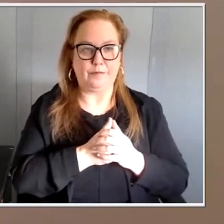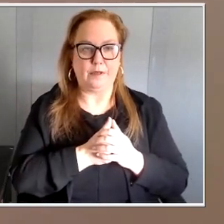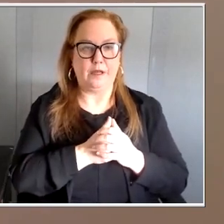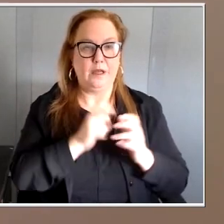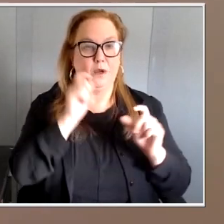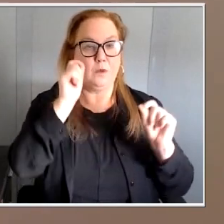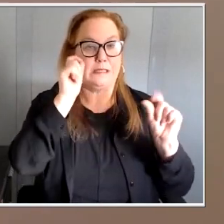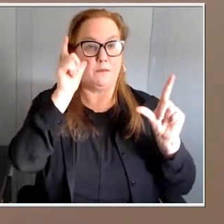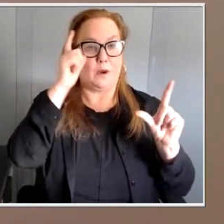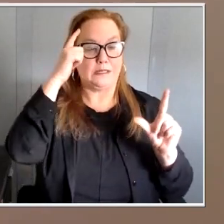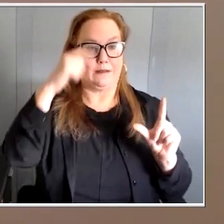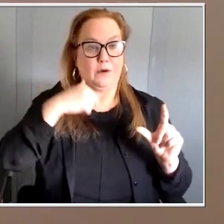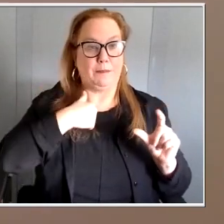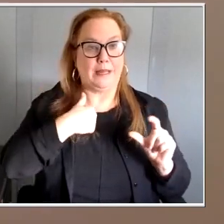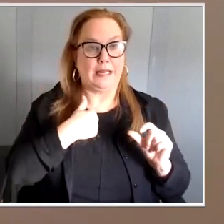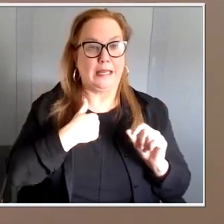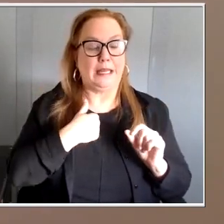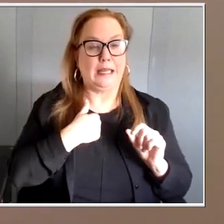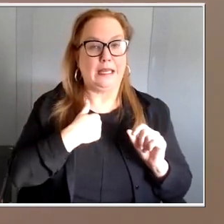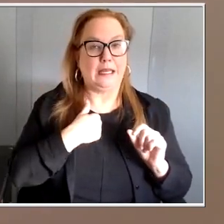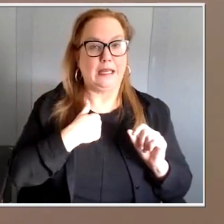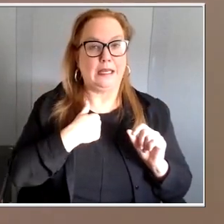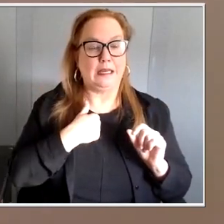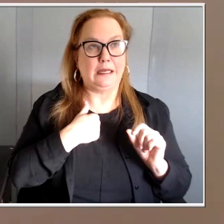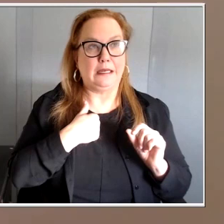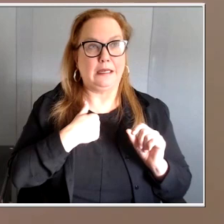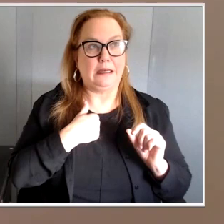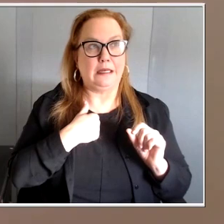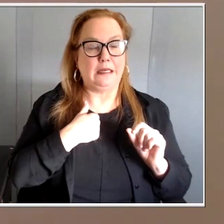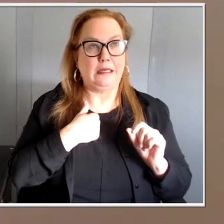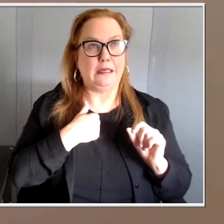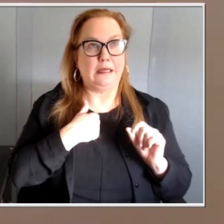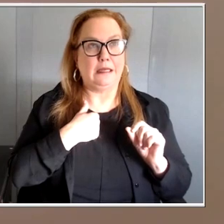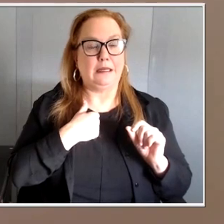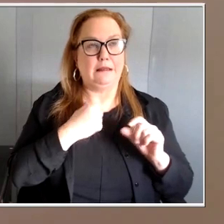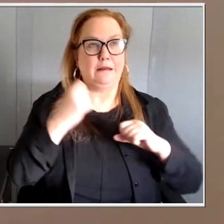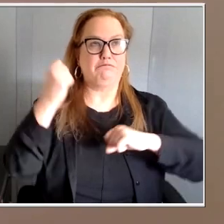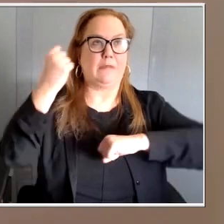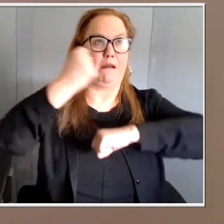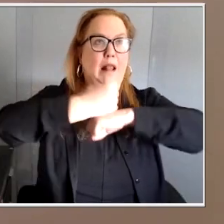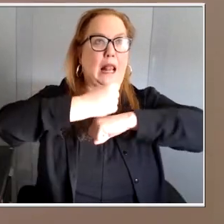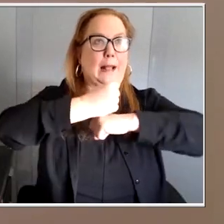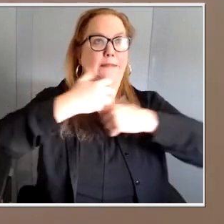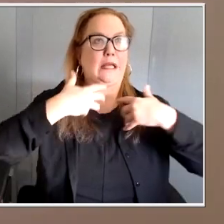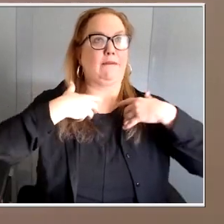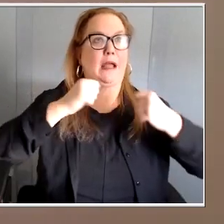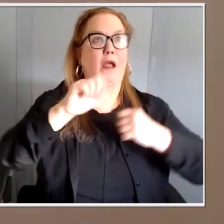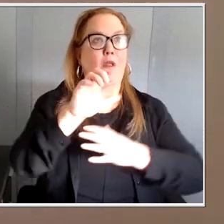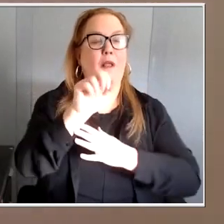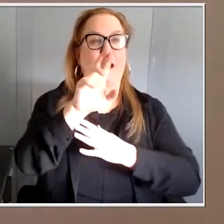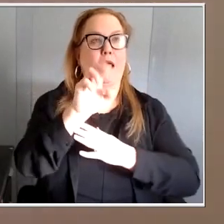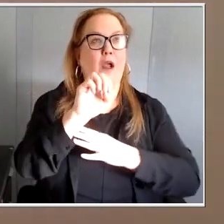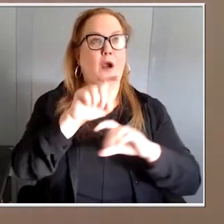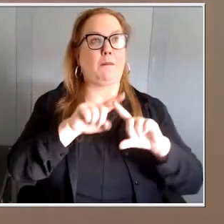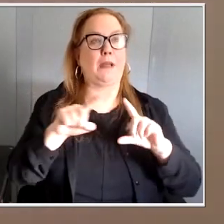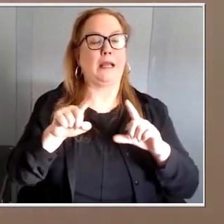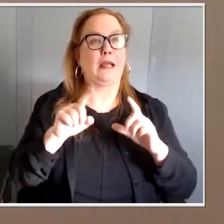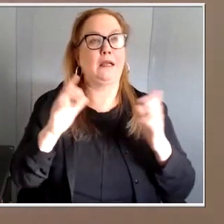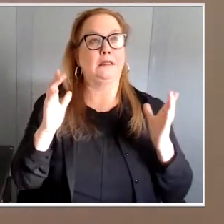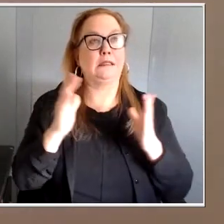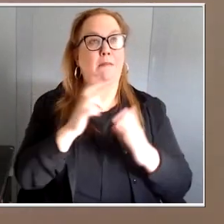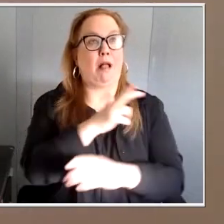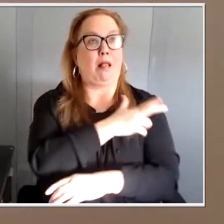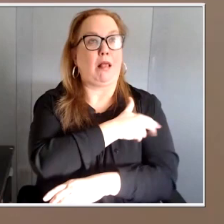to me was maybe not I don't want to say collapse of healthcare, but driving smaller hospitals